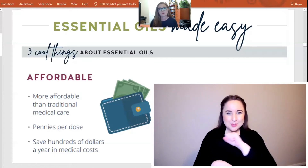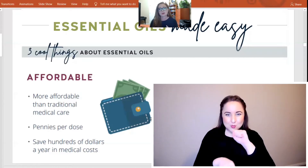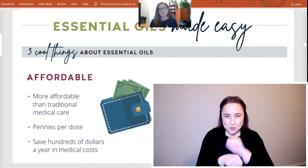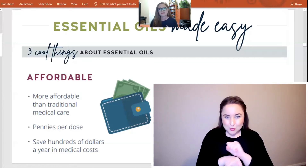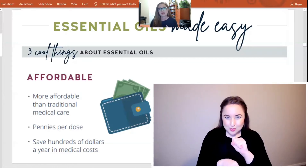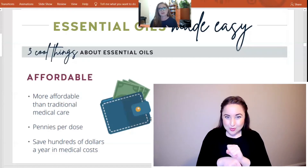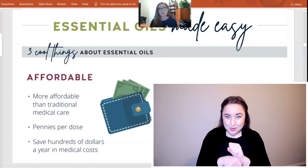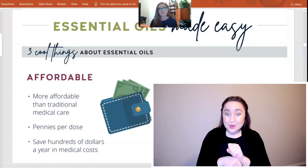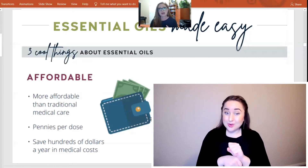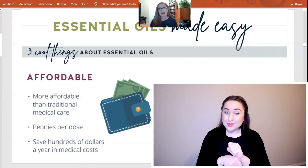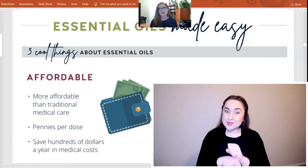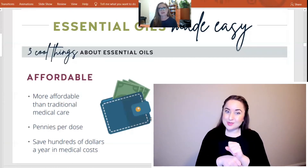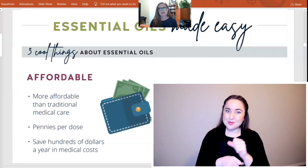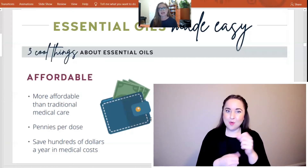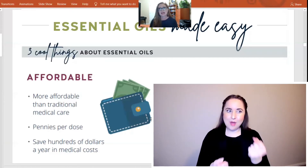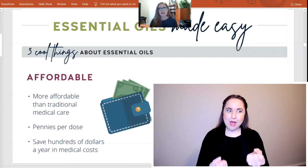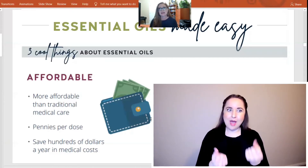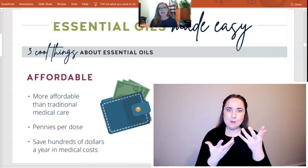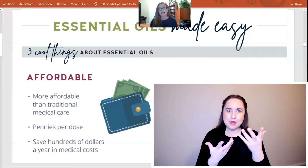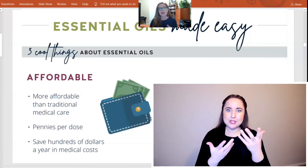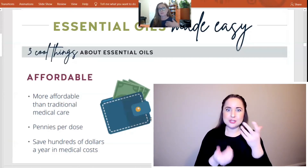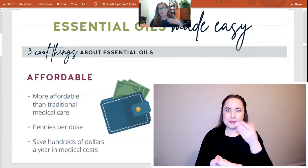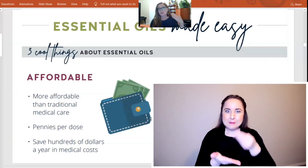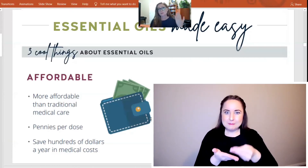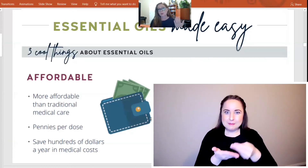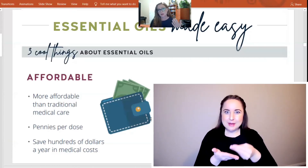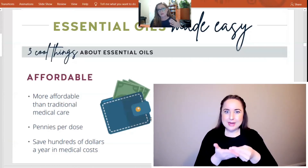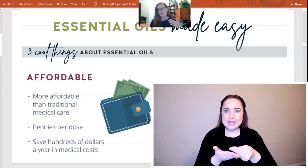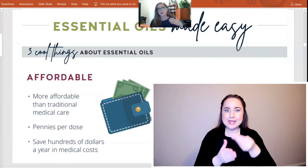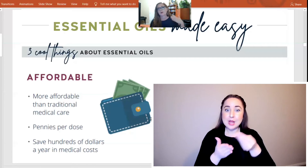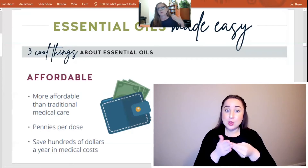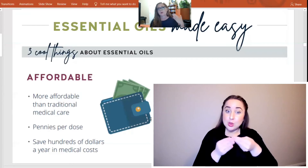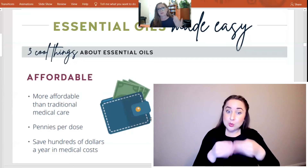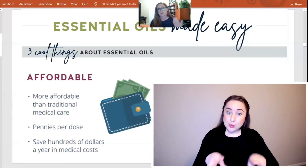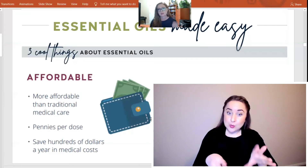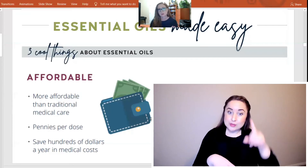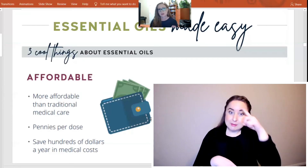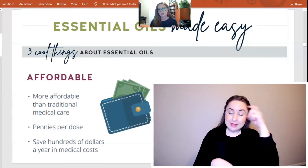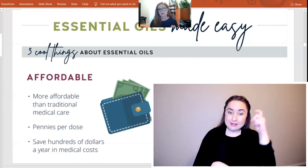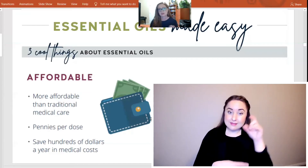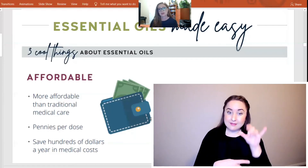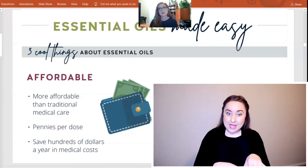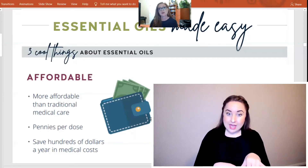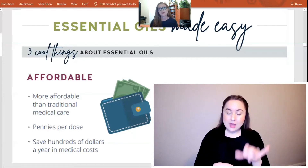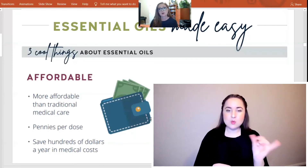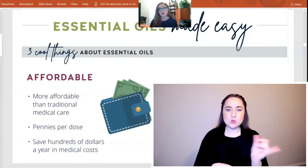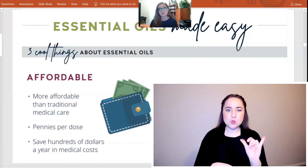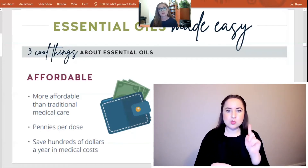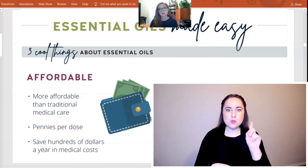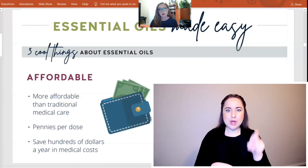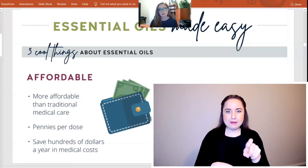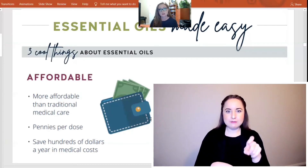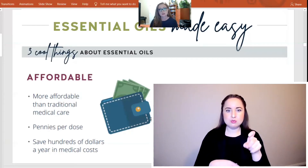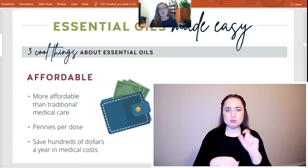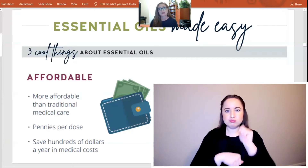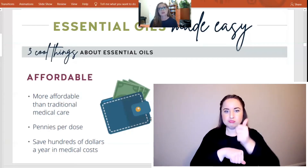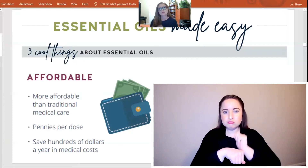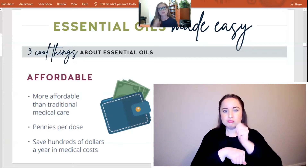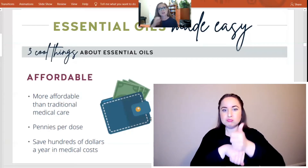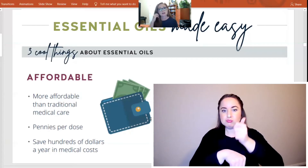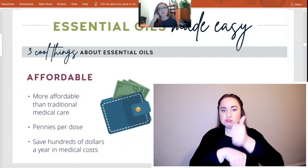So what is the value of that? And then I had multiple other appointments with ear, nose and throat